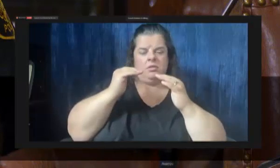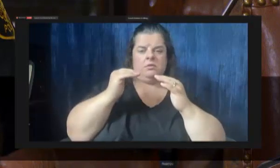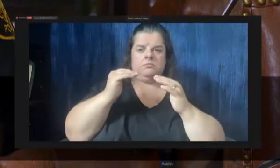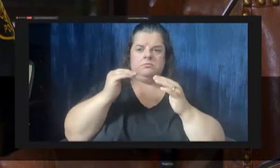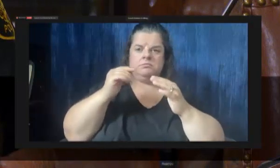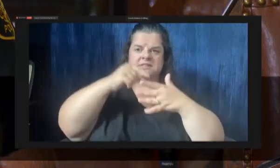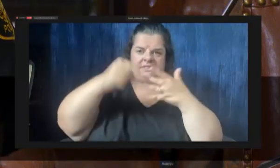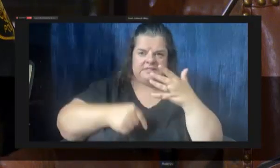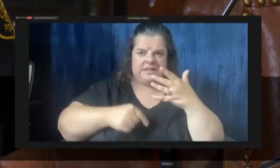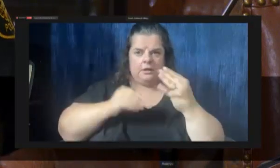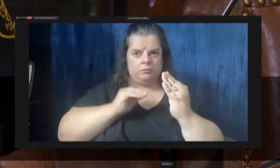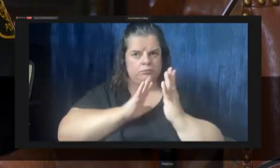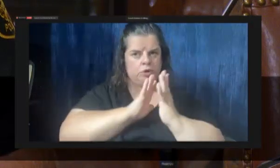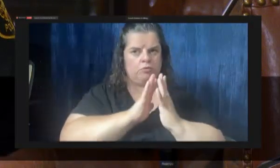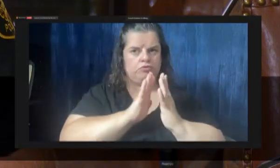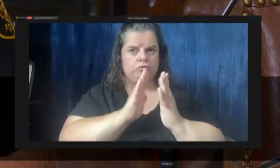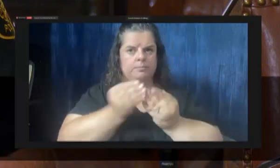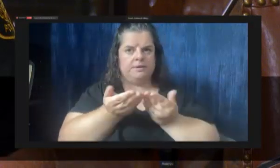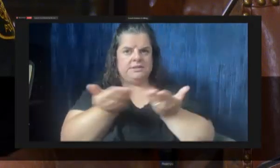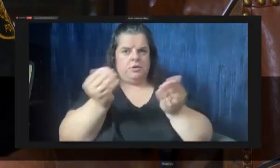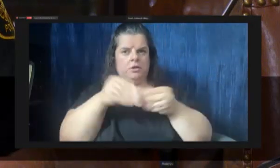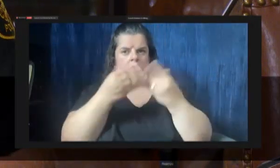and the material they deliver